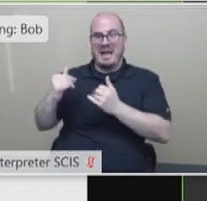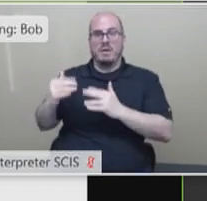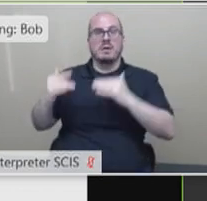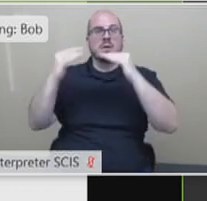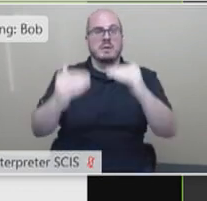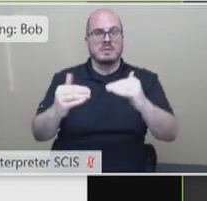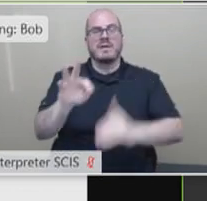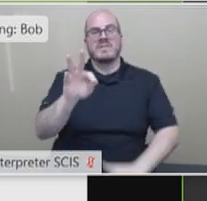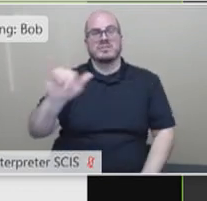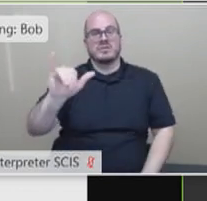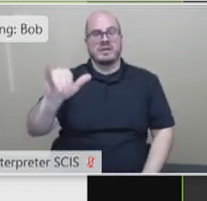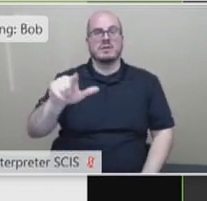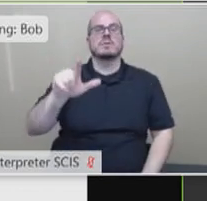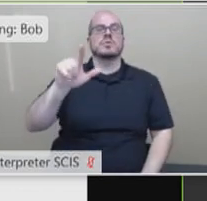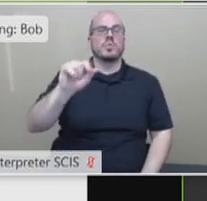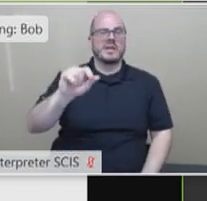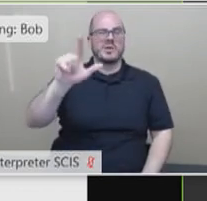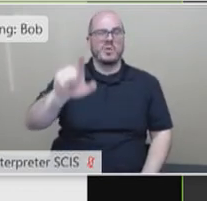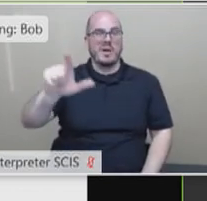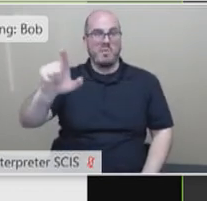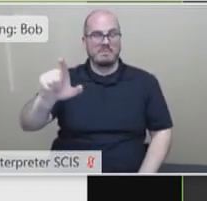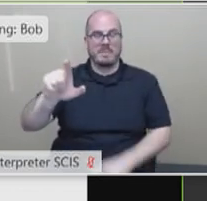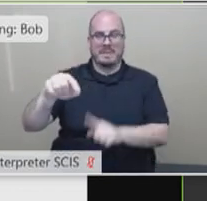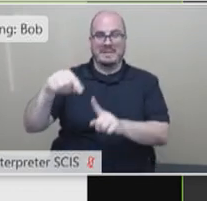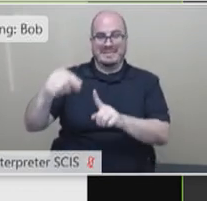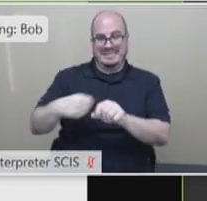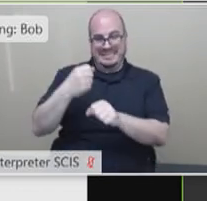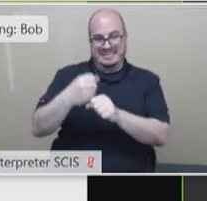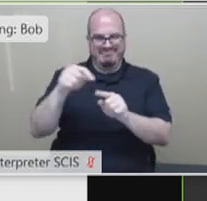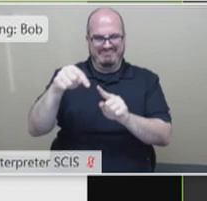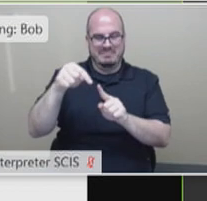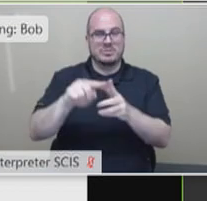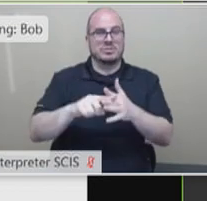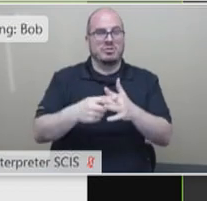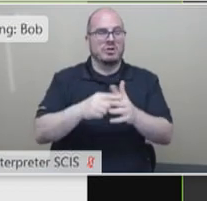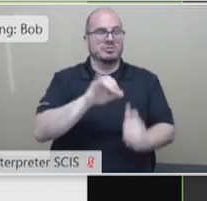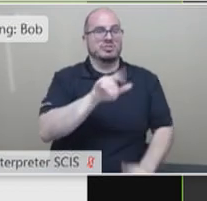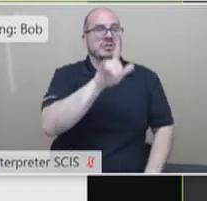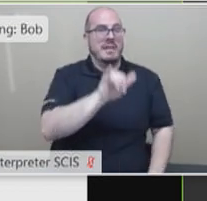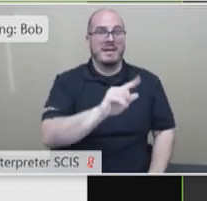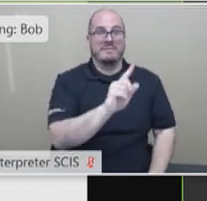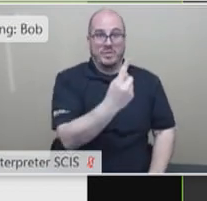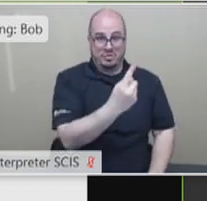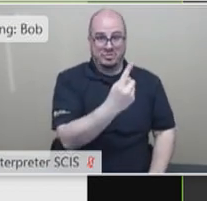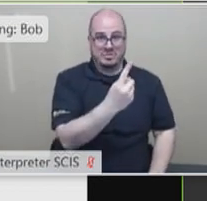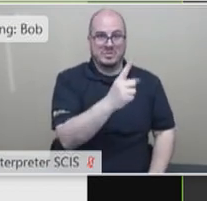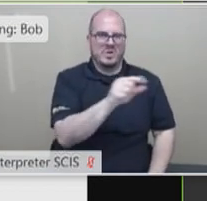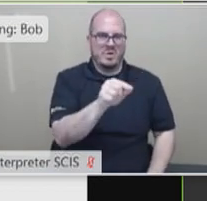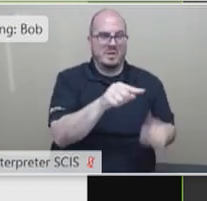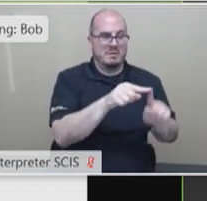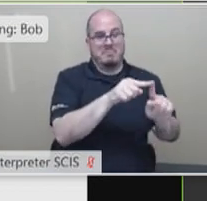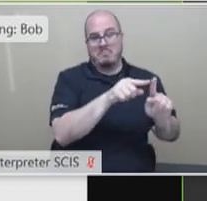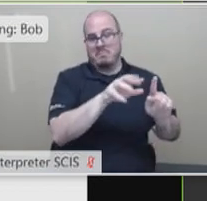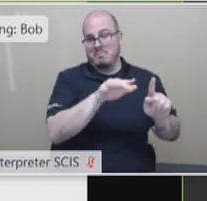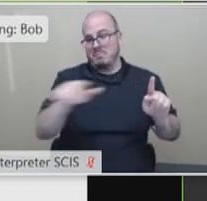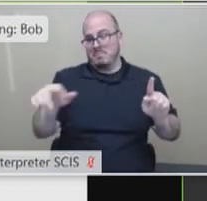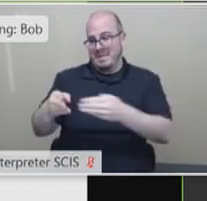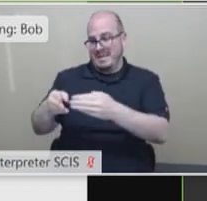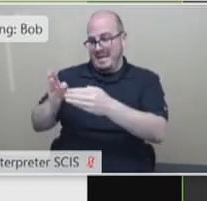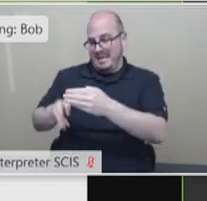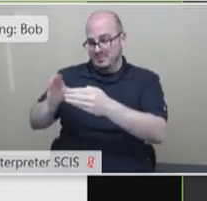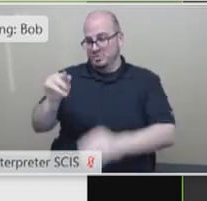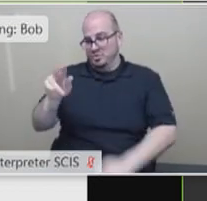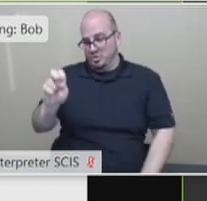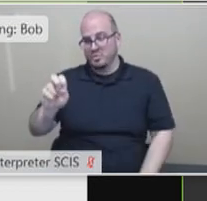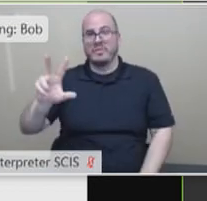21, fiscal 21 is the year that would begin on July 1st of 2020. It would end on June 30th of